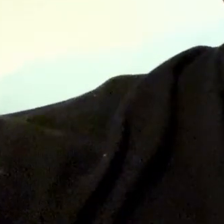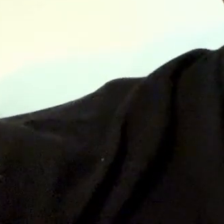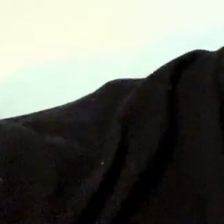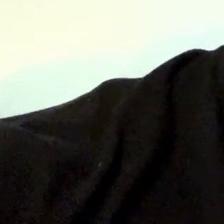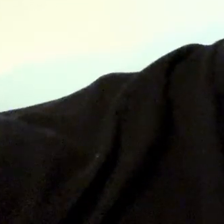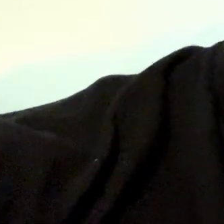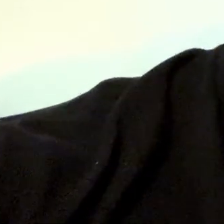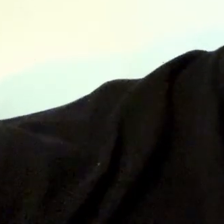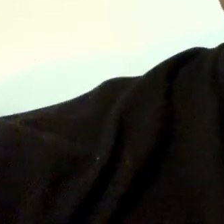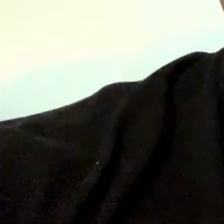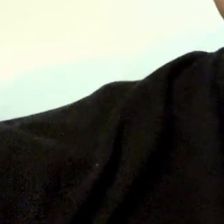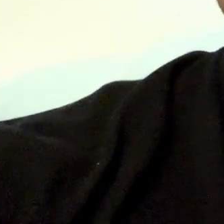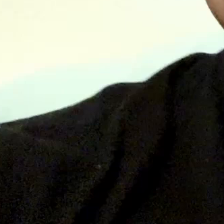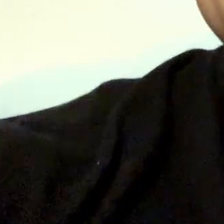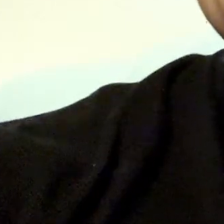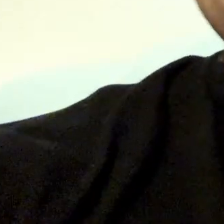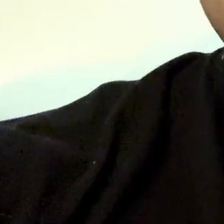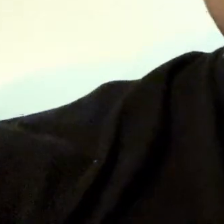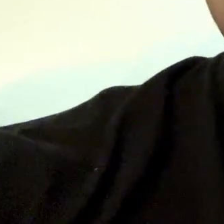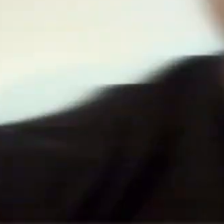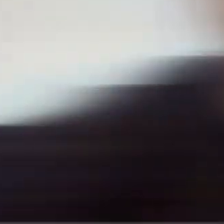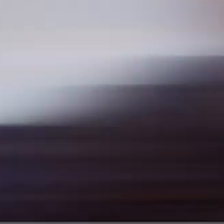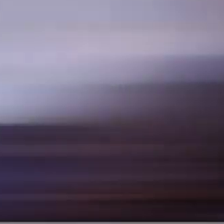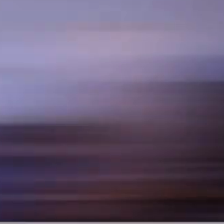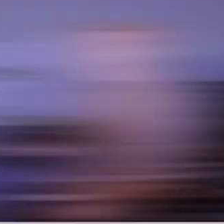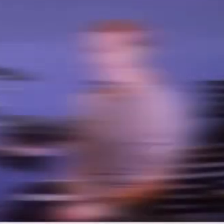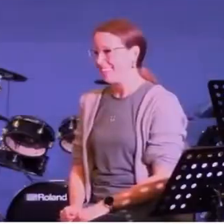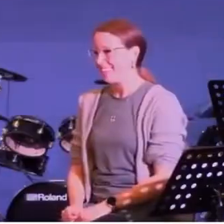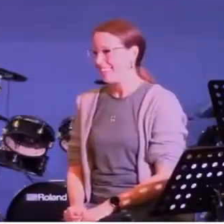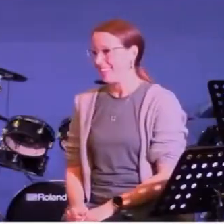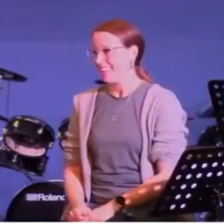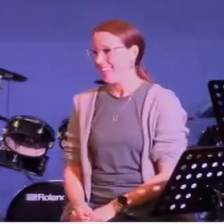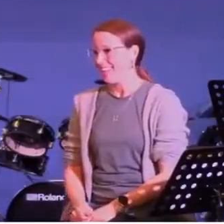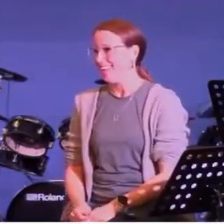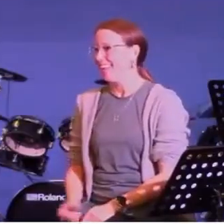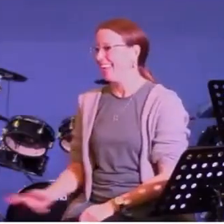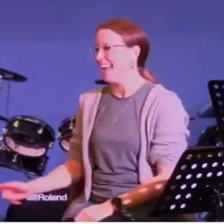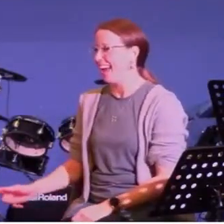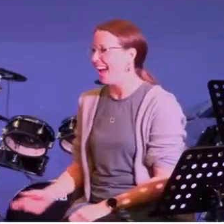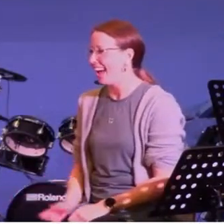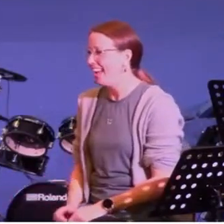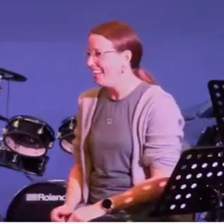It was a ton of fun. So anyway, here's that video.